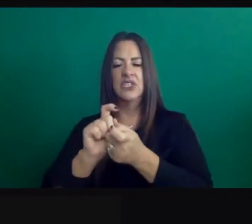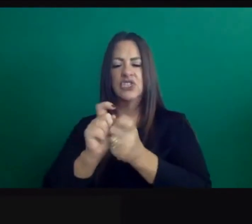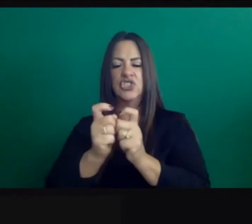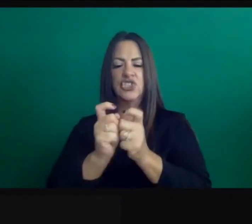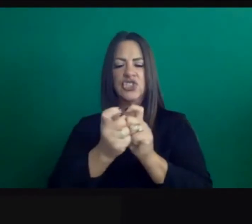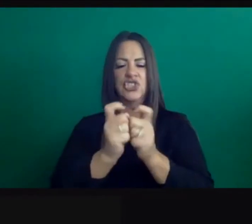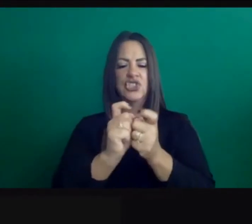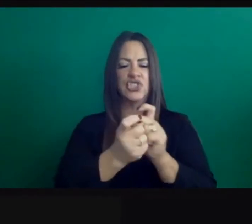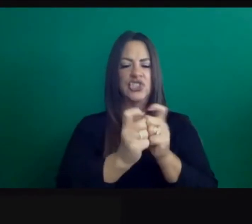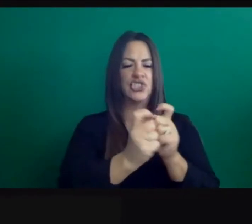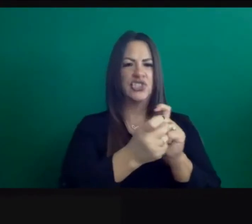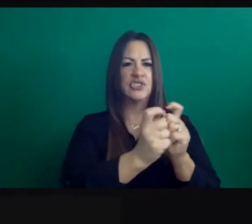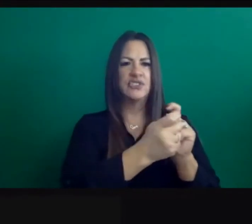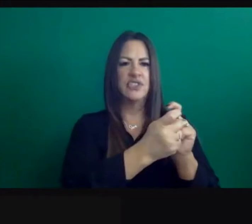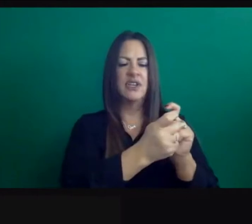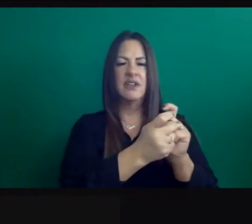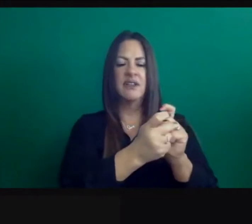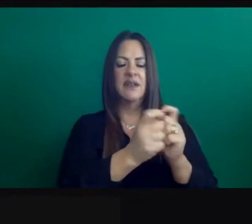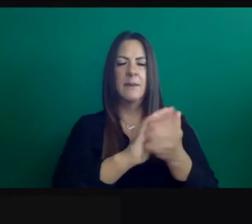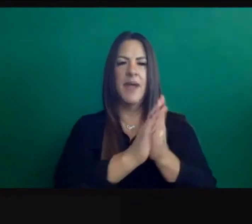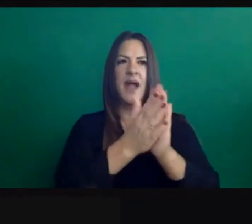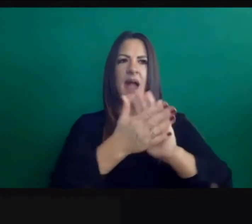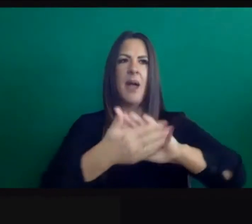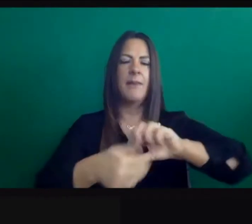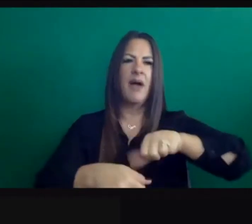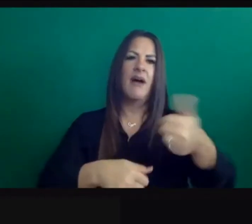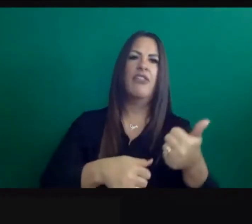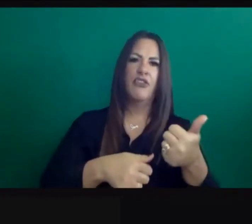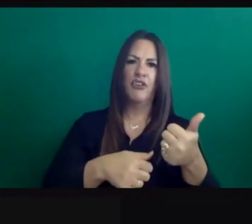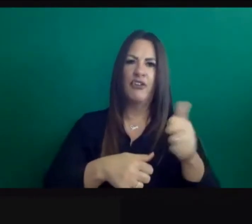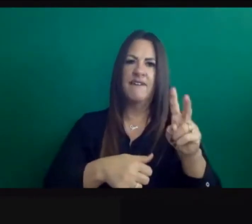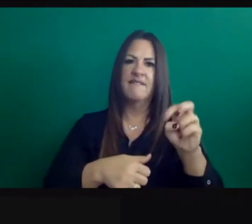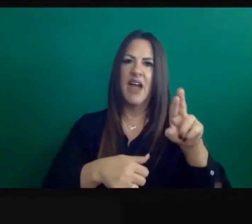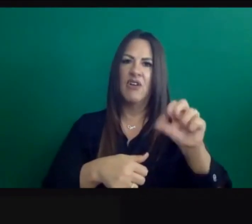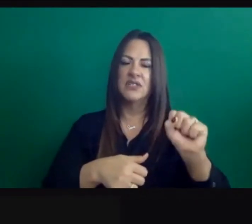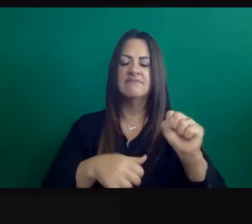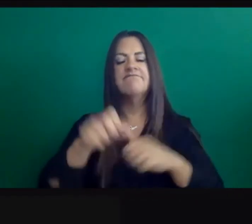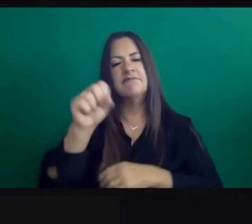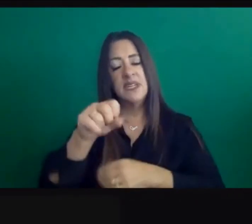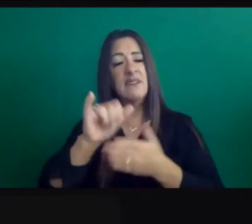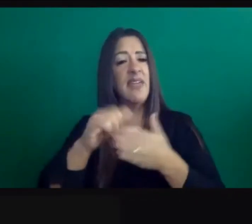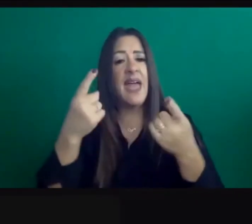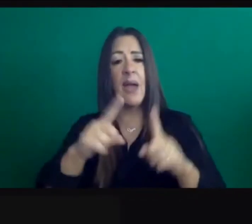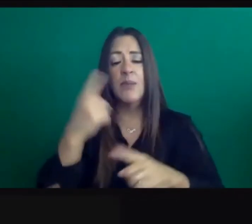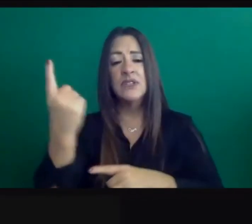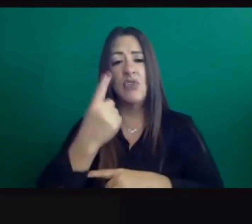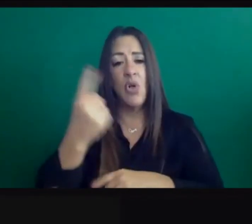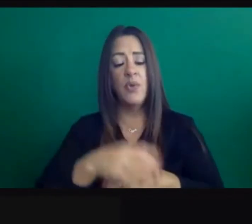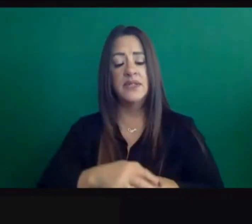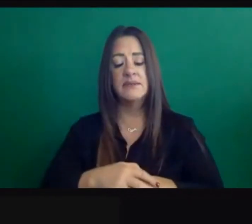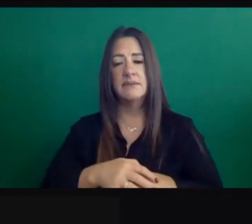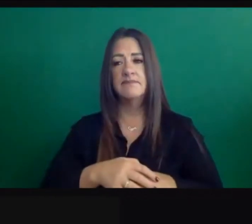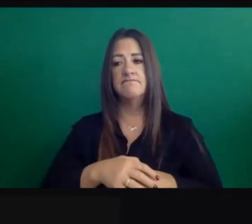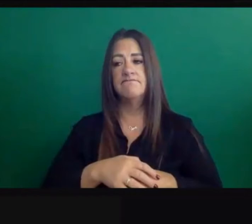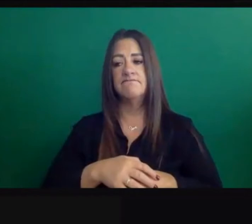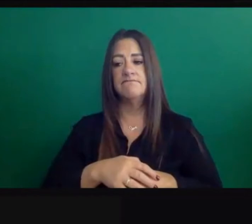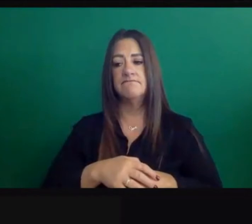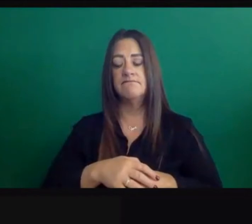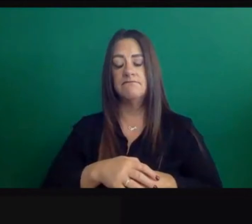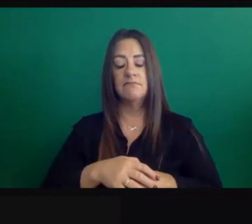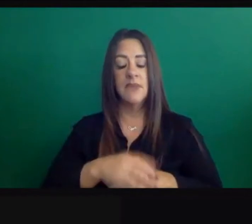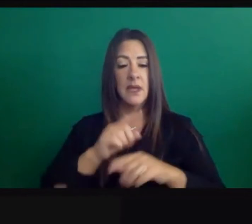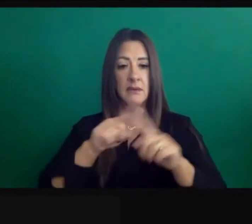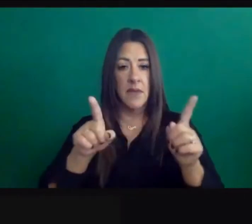more than other viruses. So the point is, are they important variants, right? Do they affect